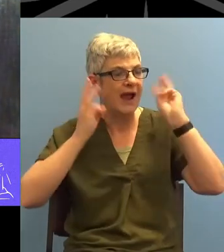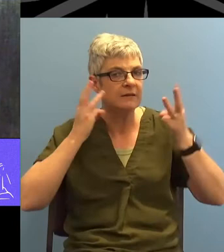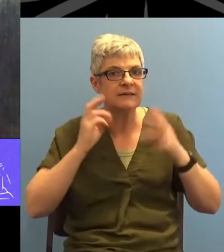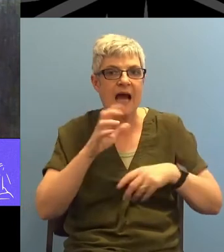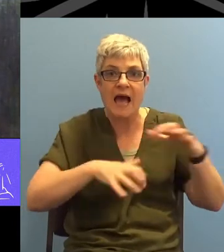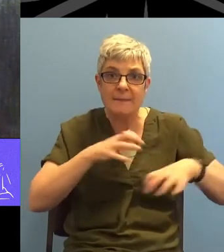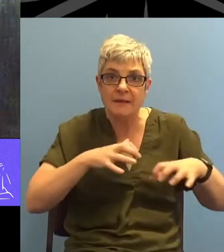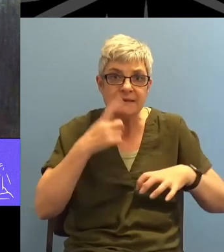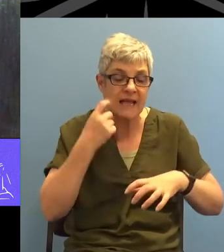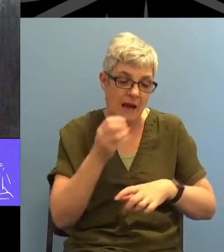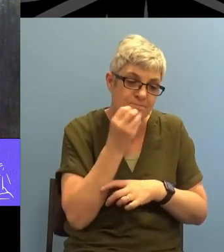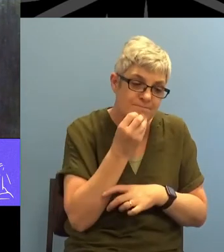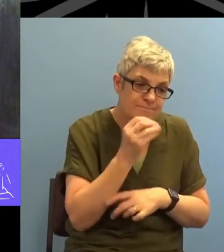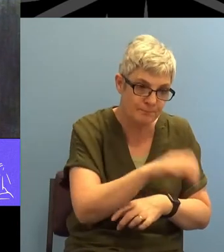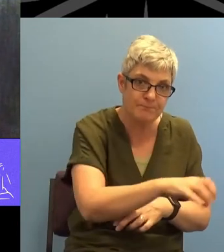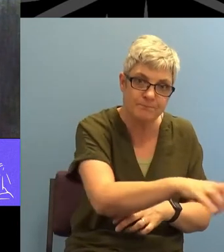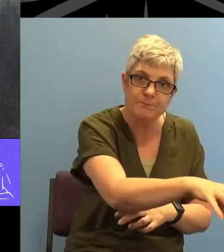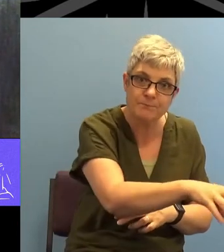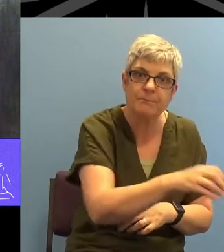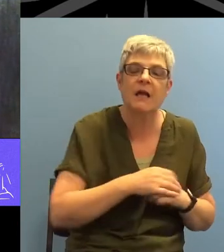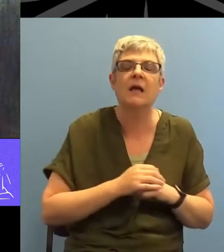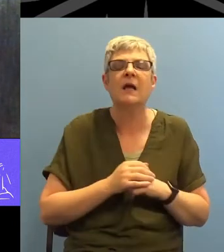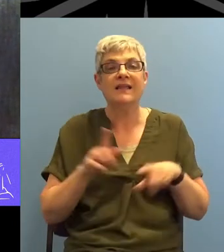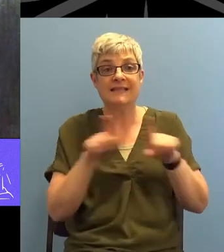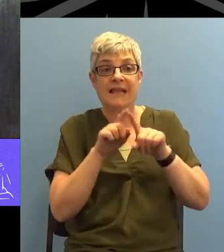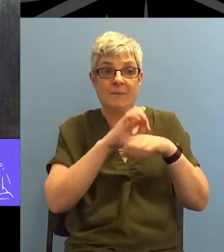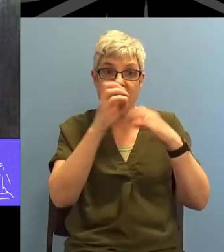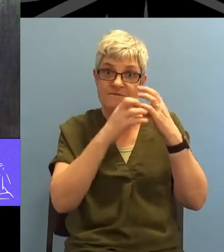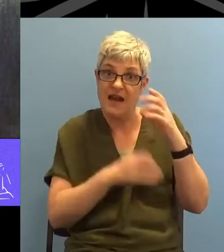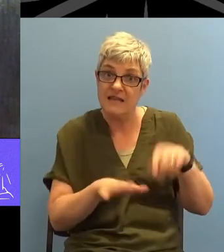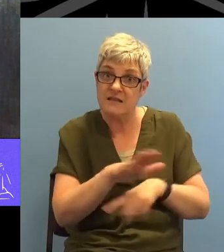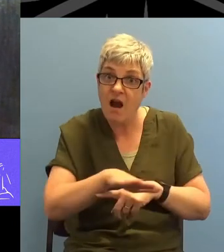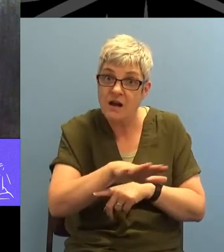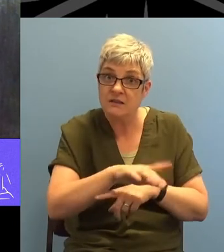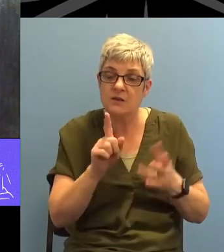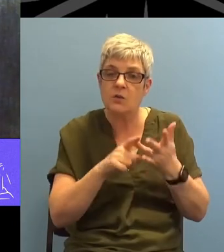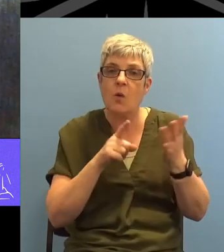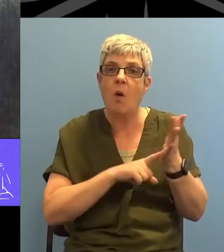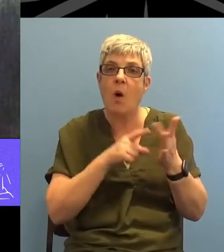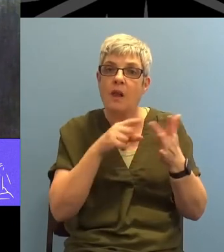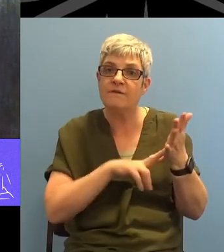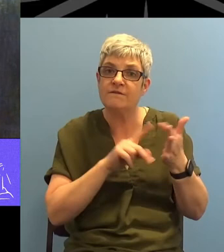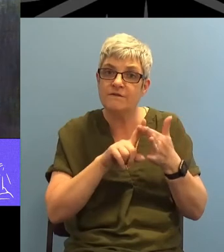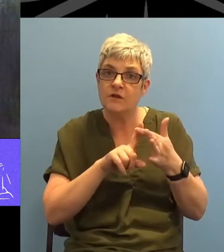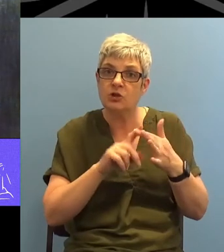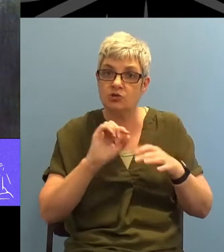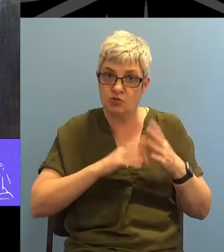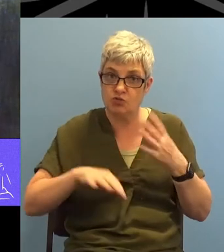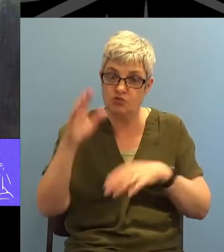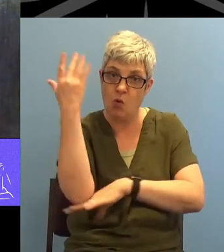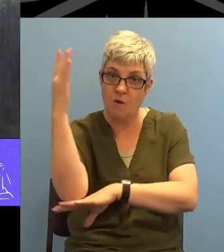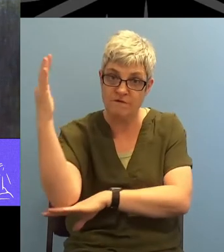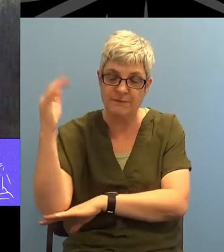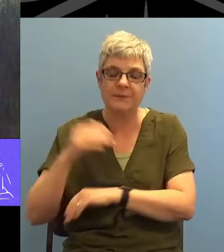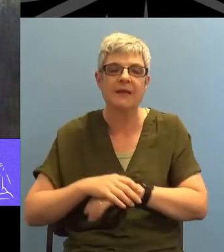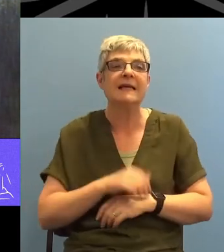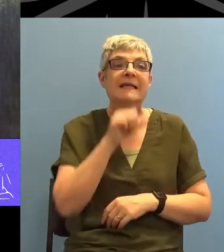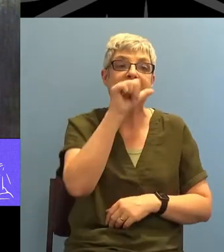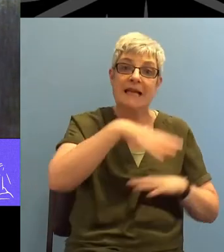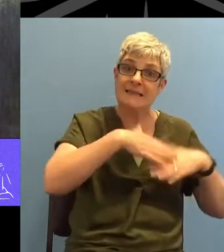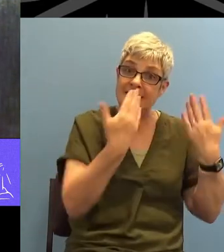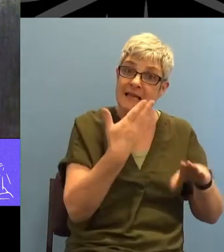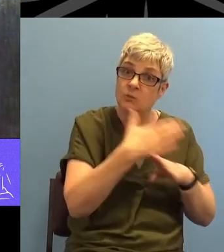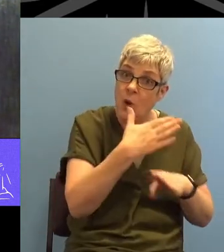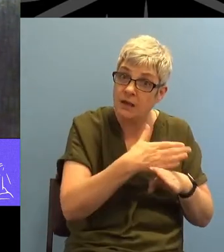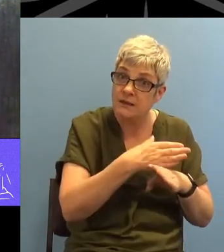what is left. Do the same with your vineyard and your olive grove. 6 days do your work, but on the seventh day